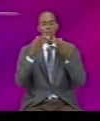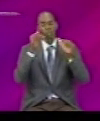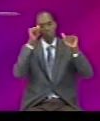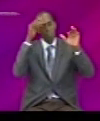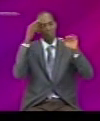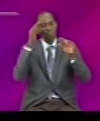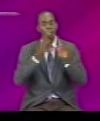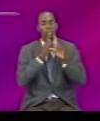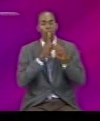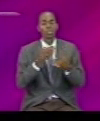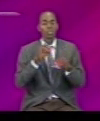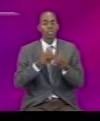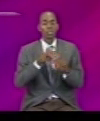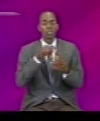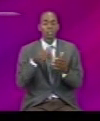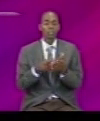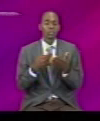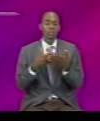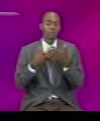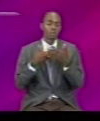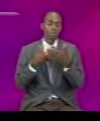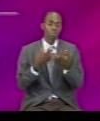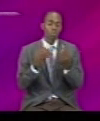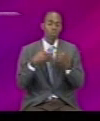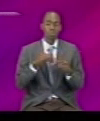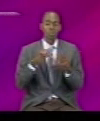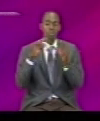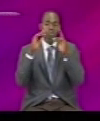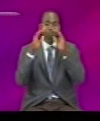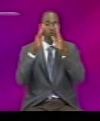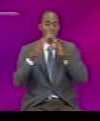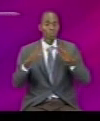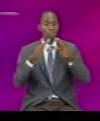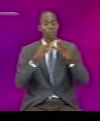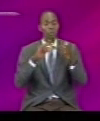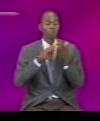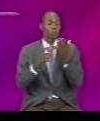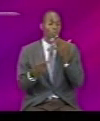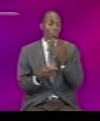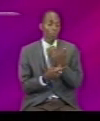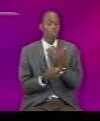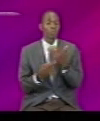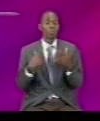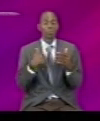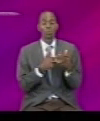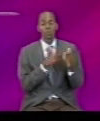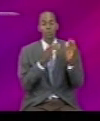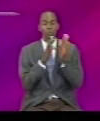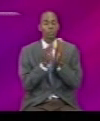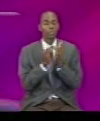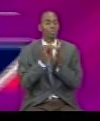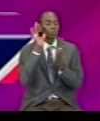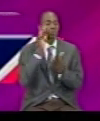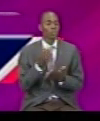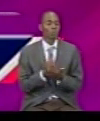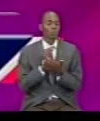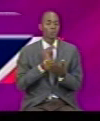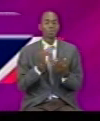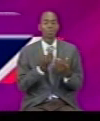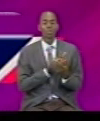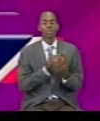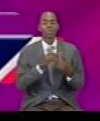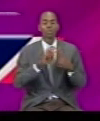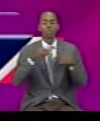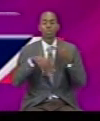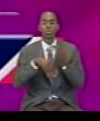forthcoming retreat, move in our midst. And before then, I pray that you help every one of us to go out and invite people,